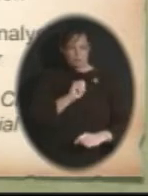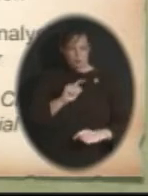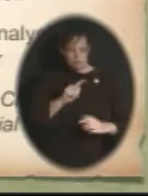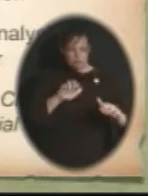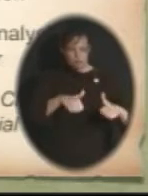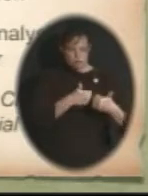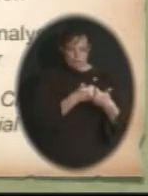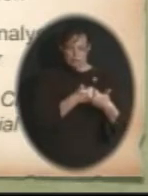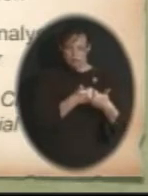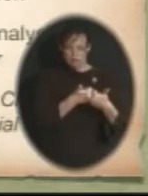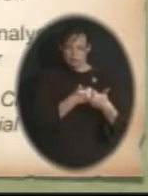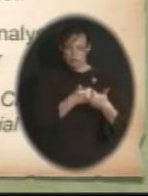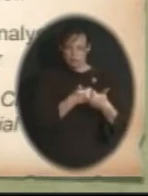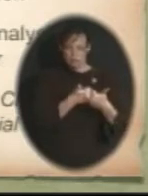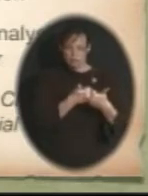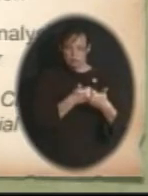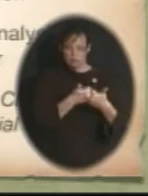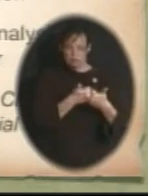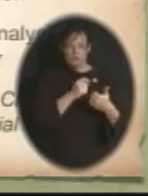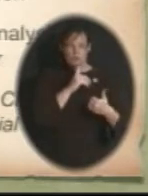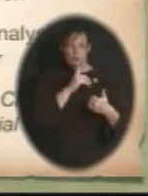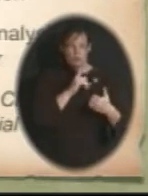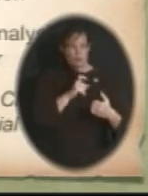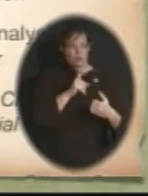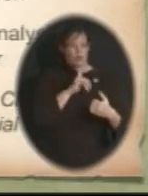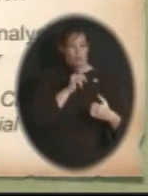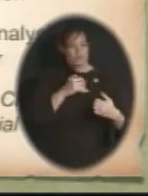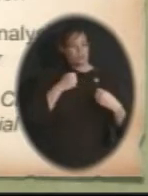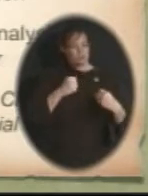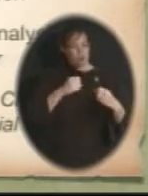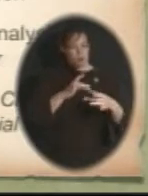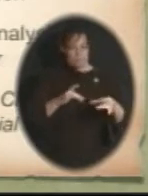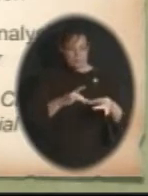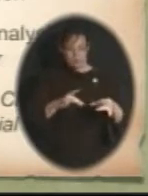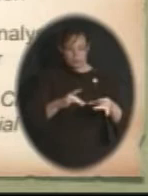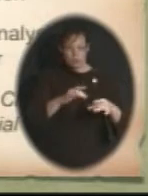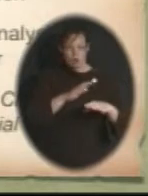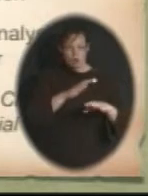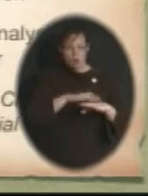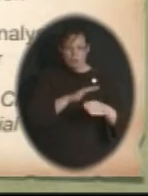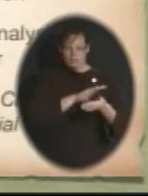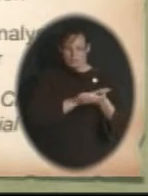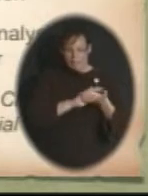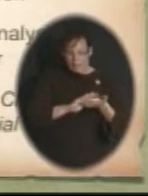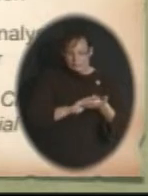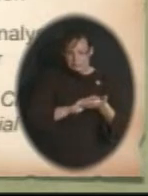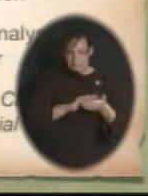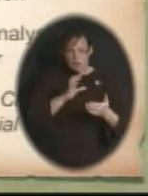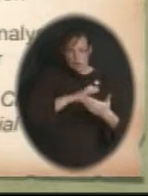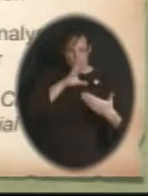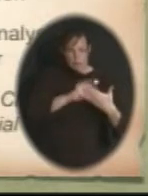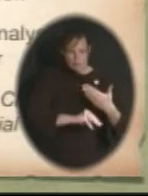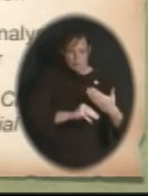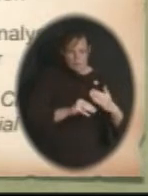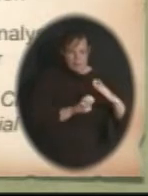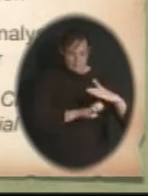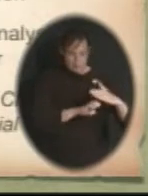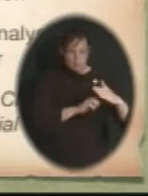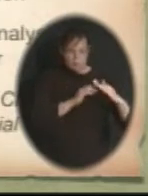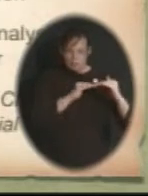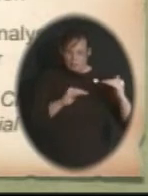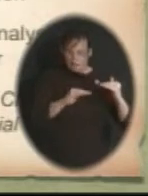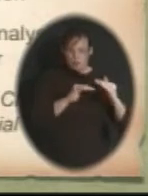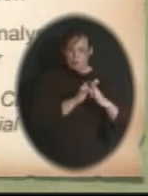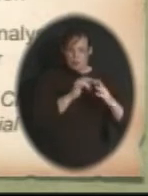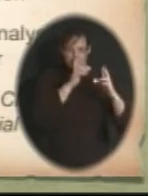Challenge has certainly sent and a really strong message recently on kindness and compassion. A curriculum at the elementary level, Steps to Respect, that